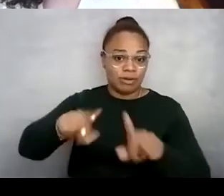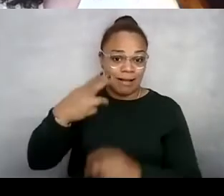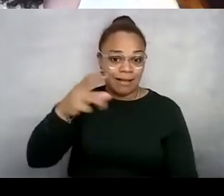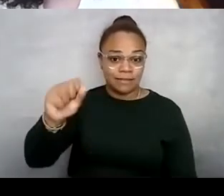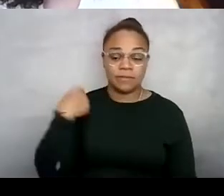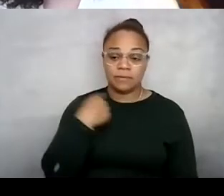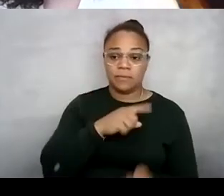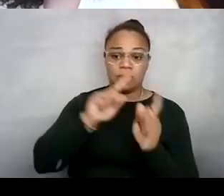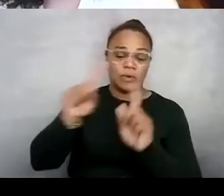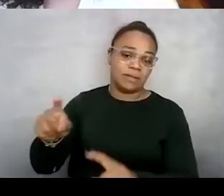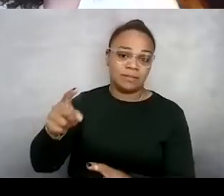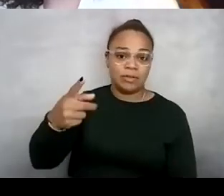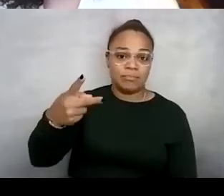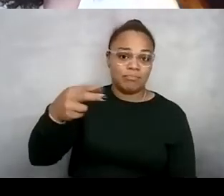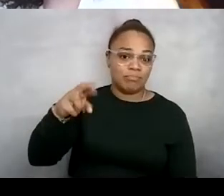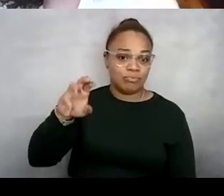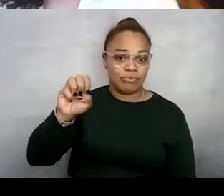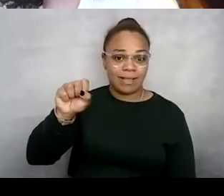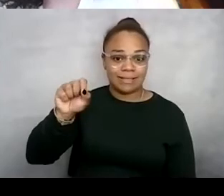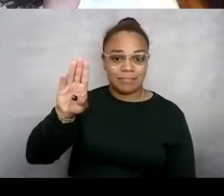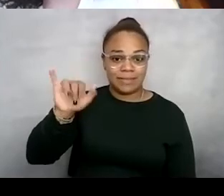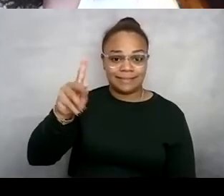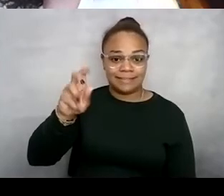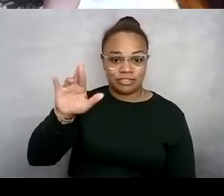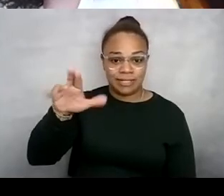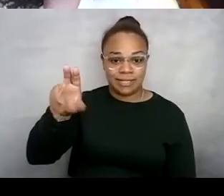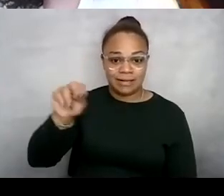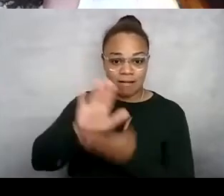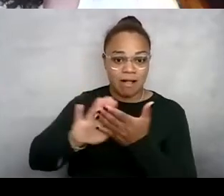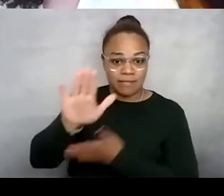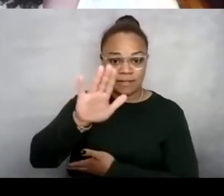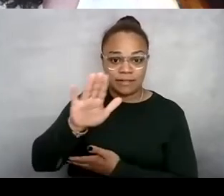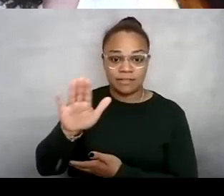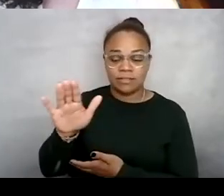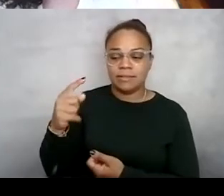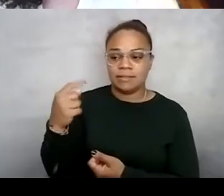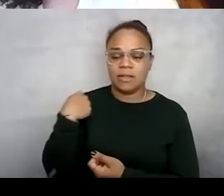Presbyterian college named Berry College where we held our stuff. And